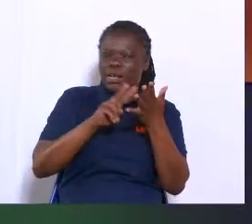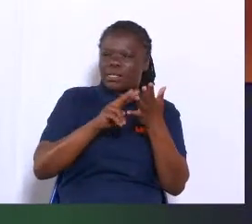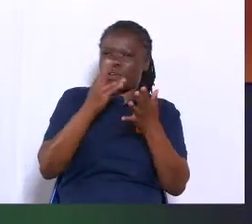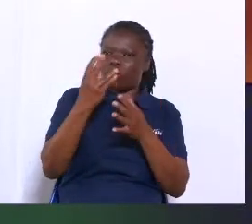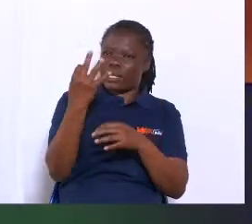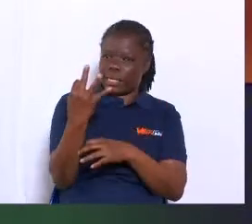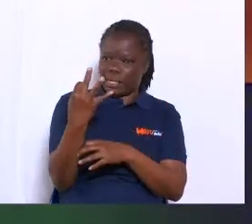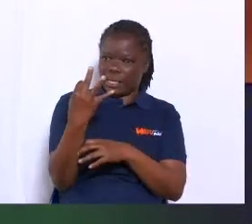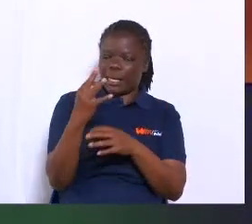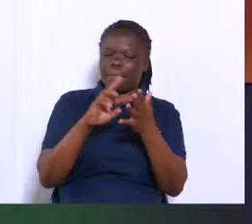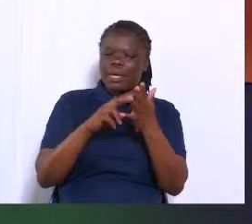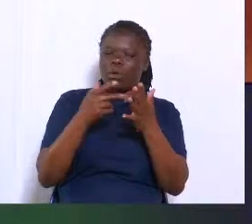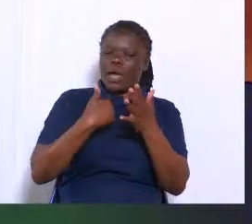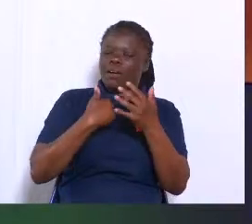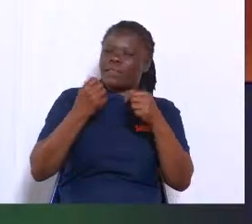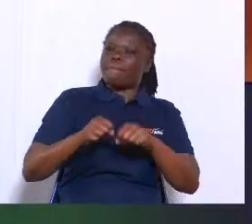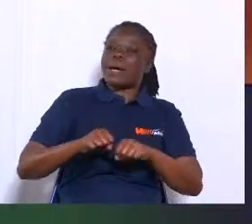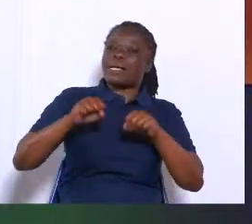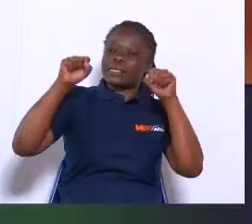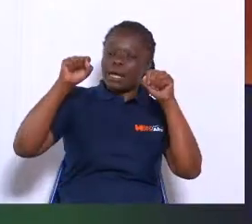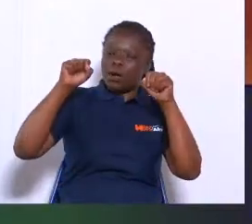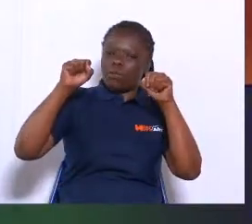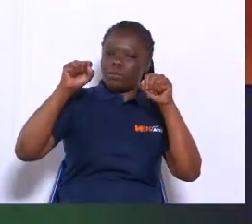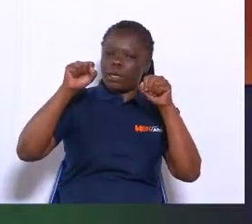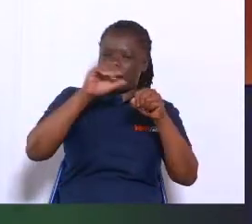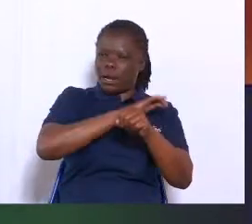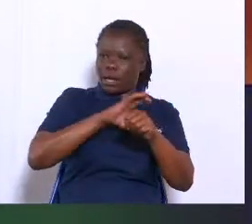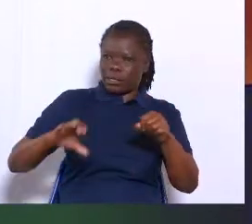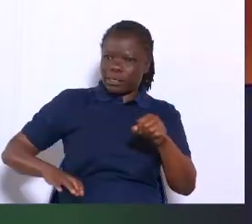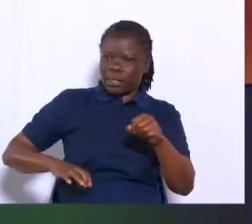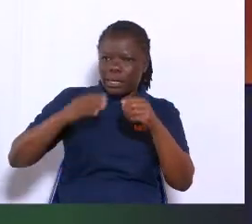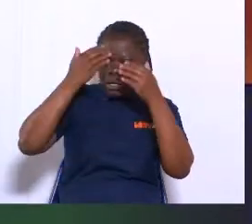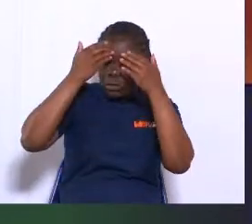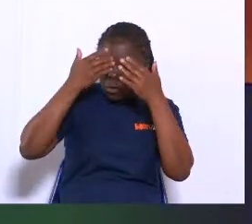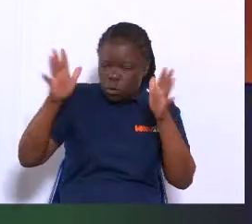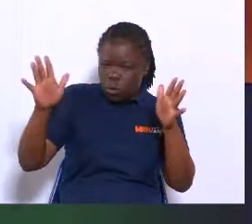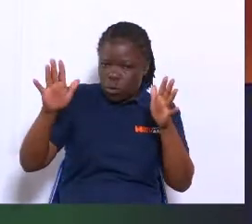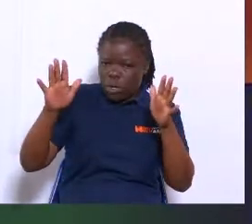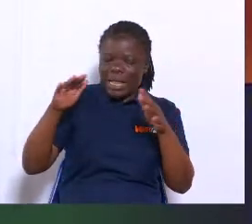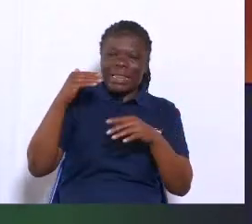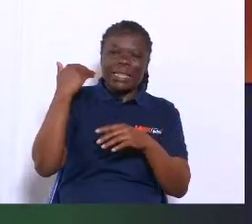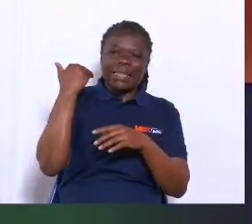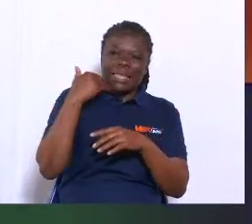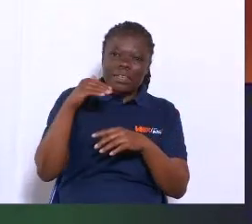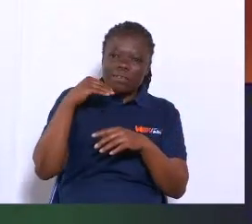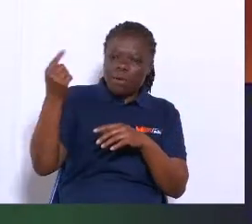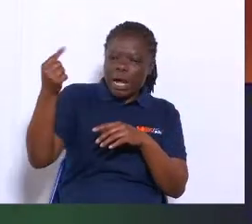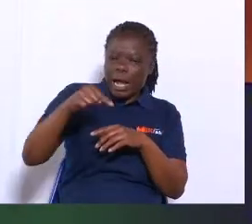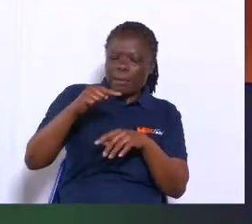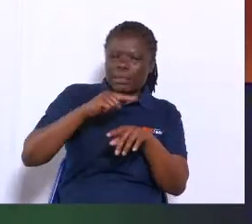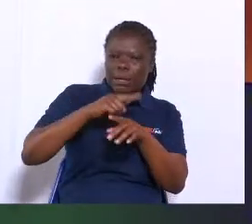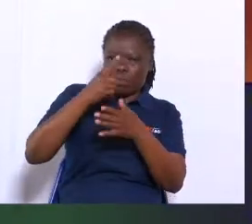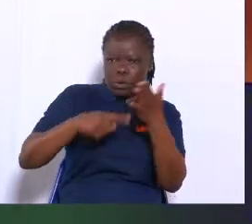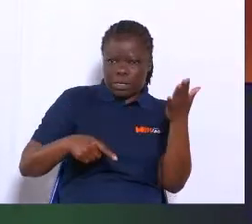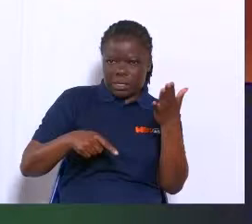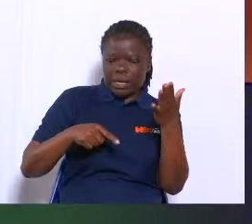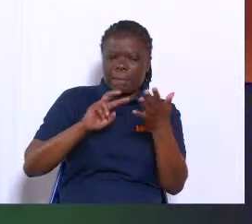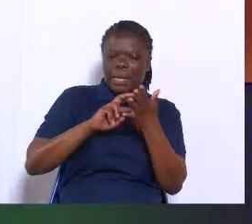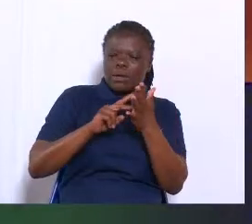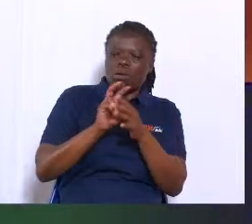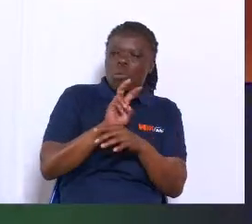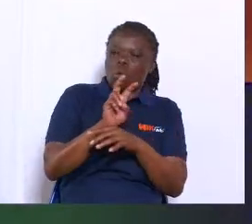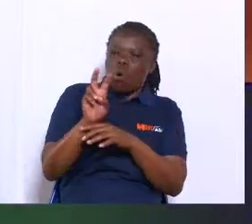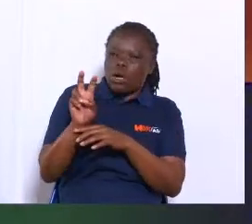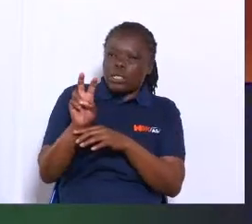if the master of the house had known what hour the thief would have come, he would have watched and not allowed his house to be broken